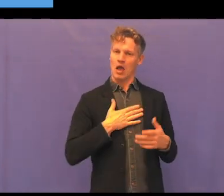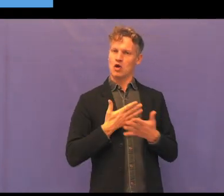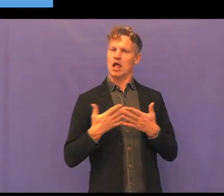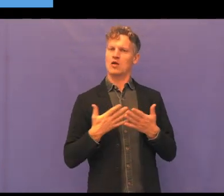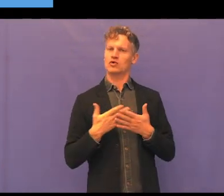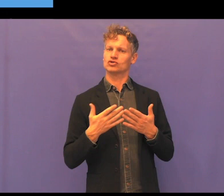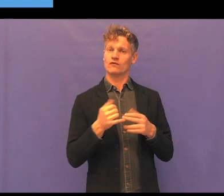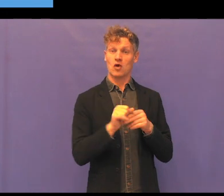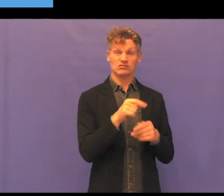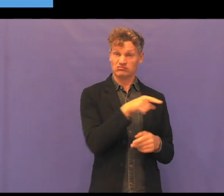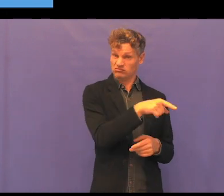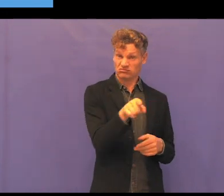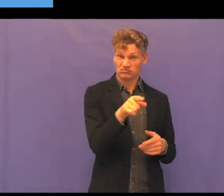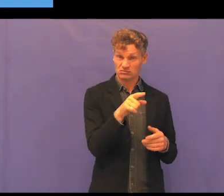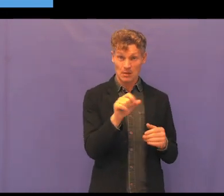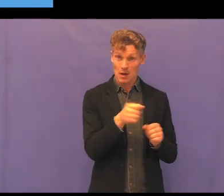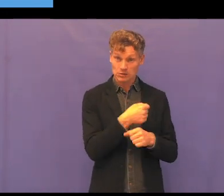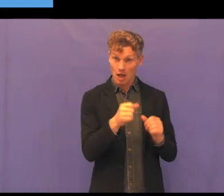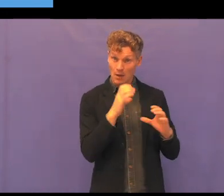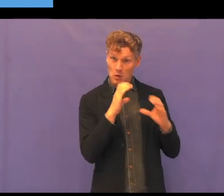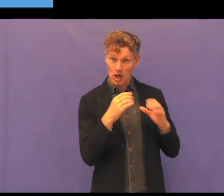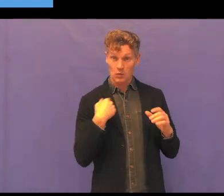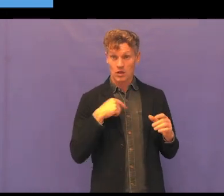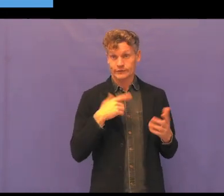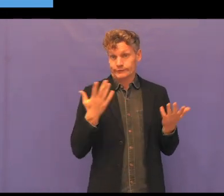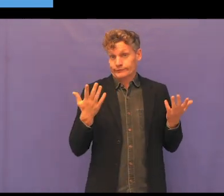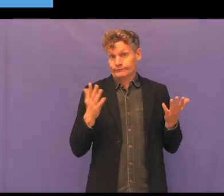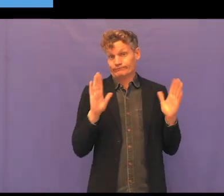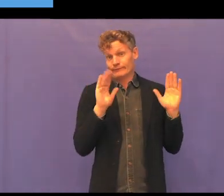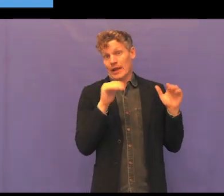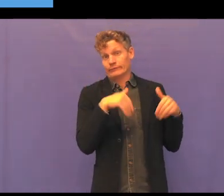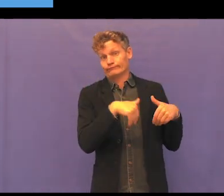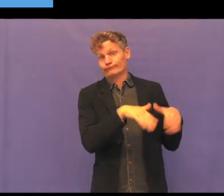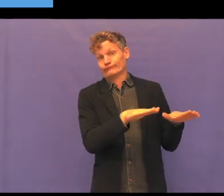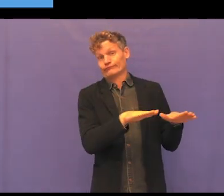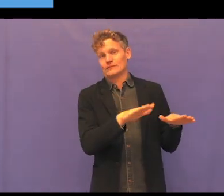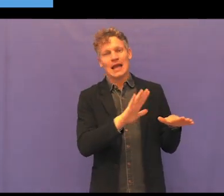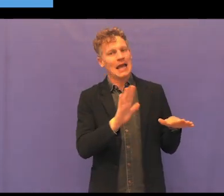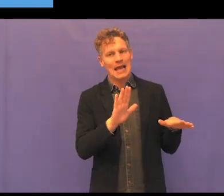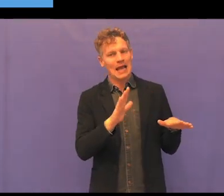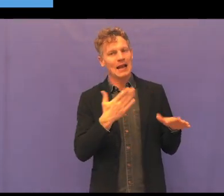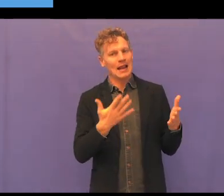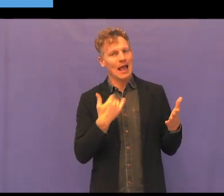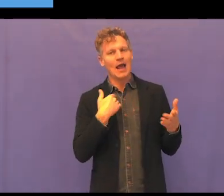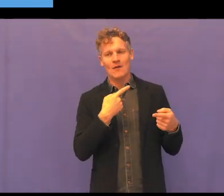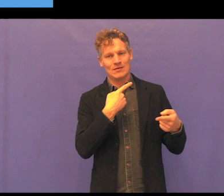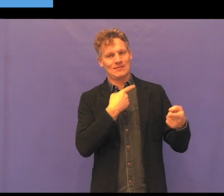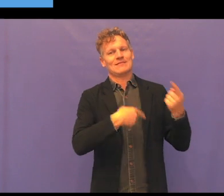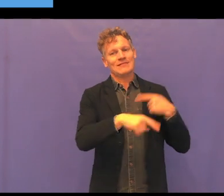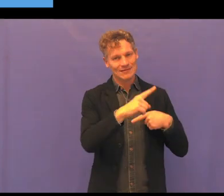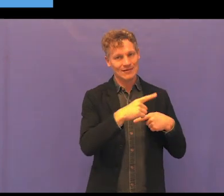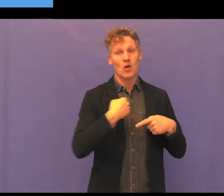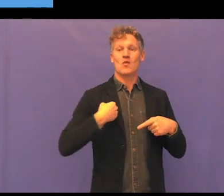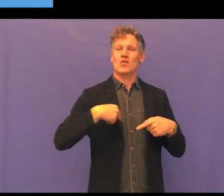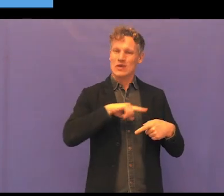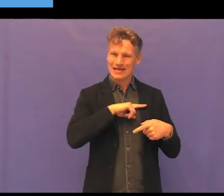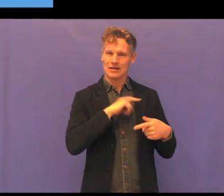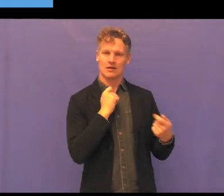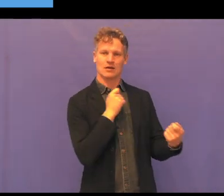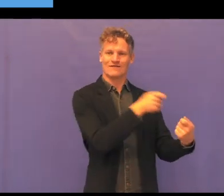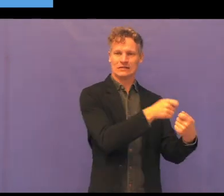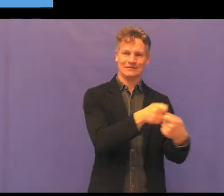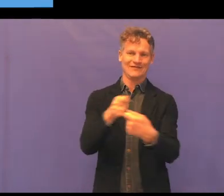there that the notion of polity is something that is expressed in its plurality.